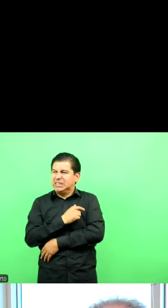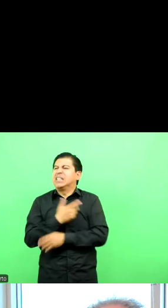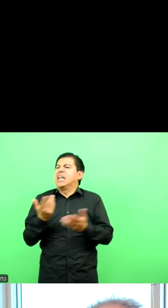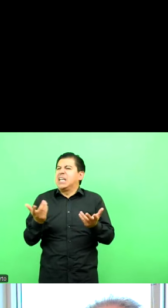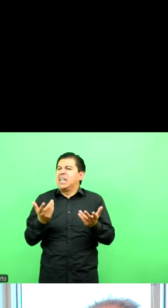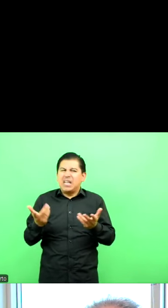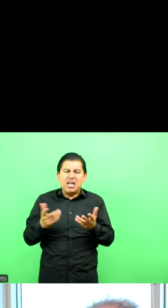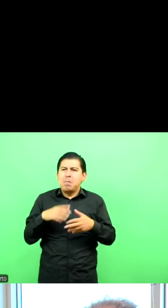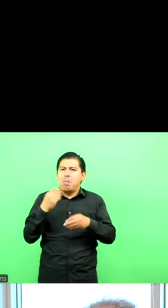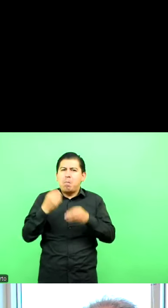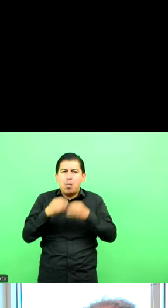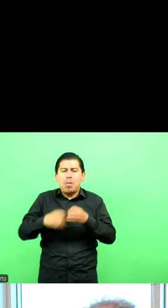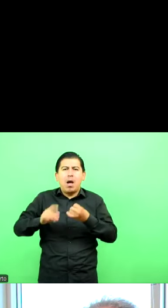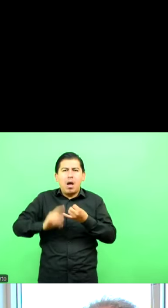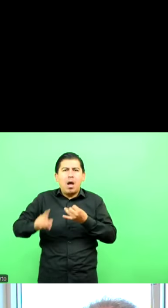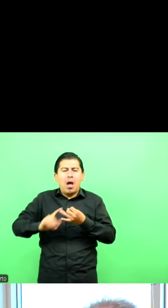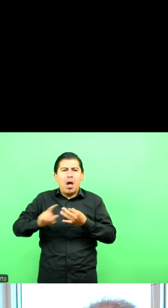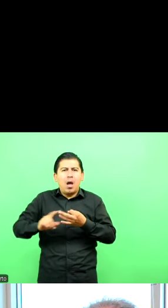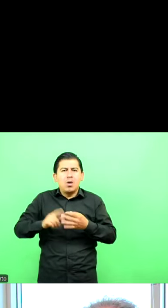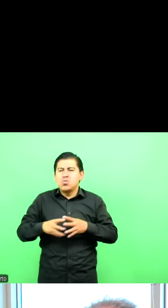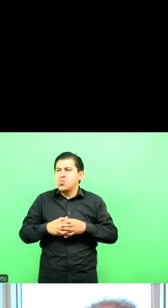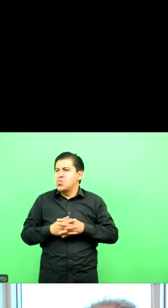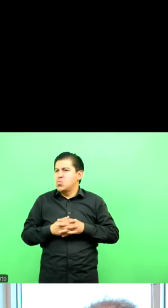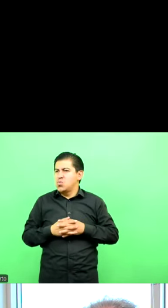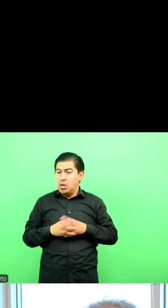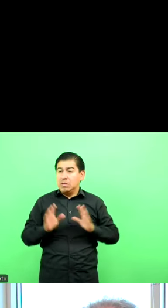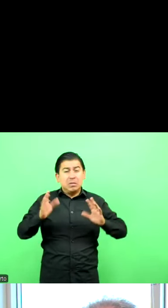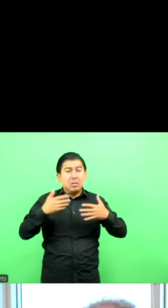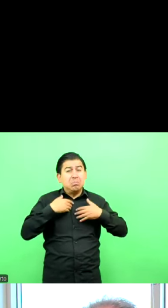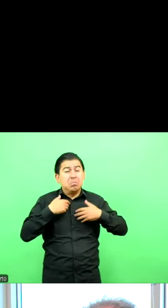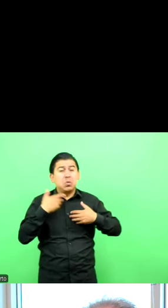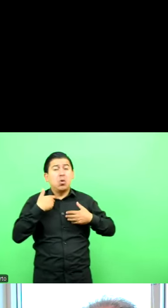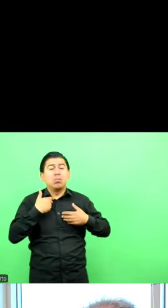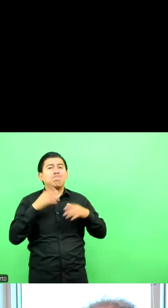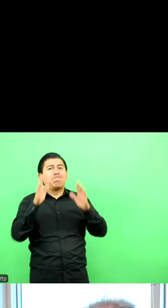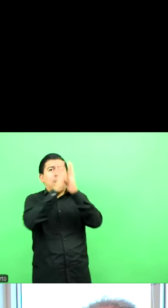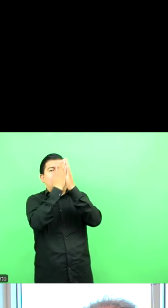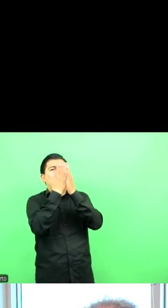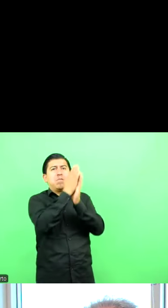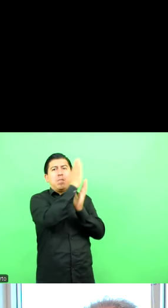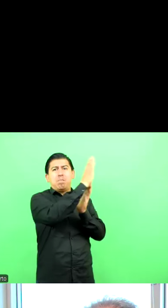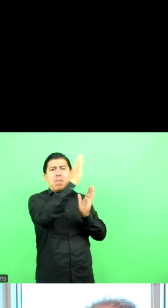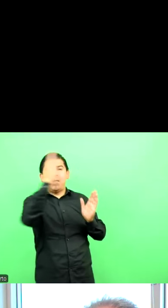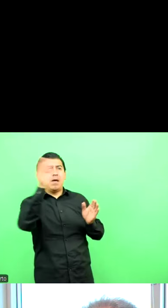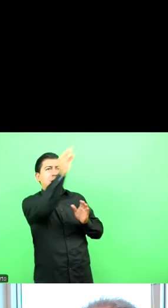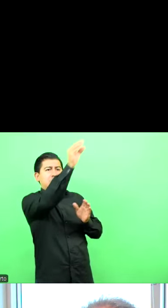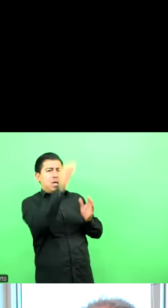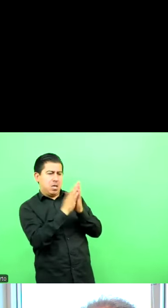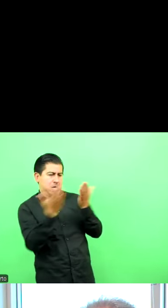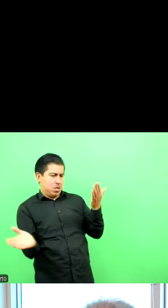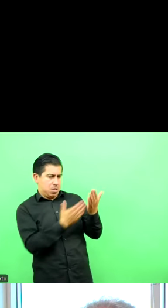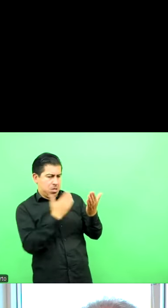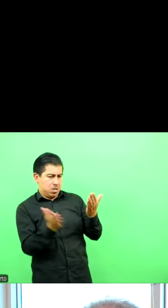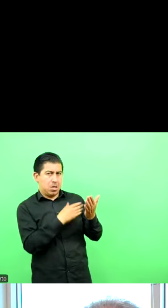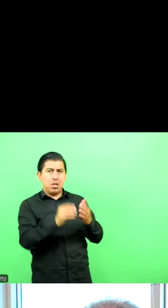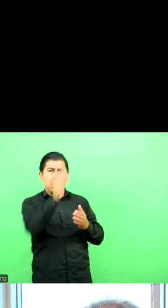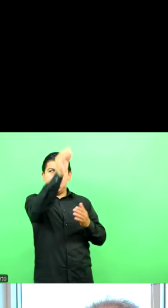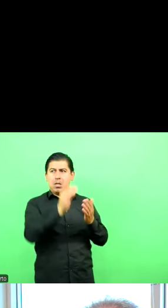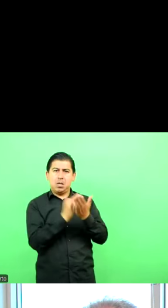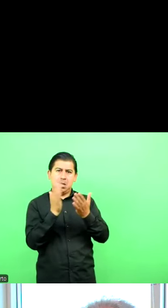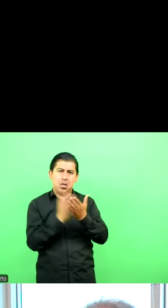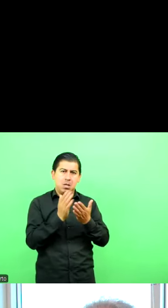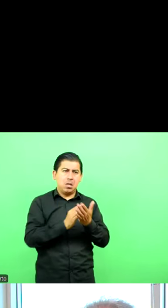in low and middle income countries, and from the prevention, preparedness, response, and recovery as components of the